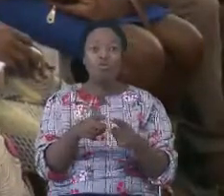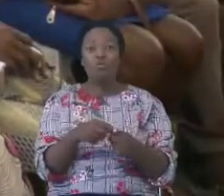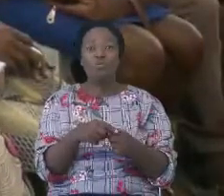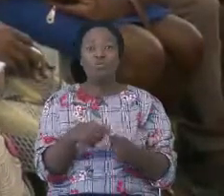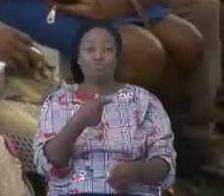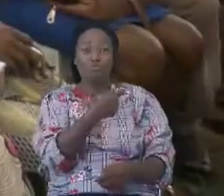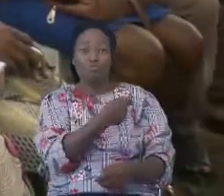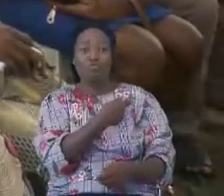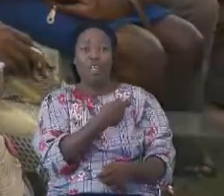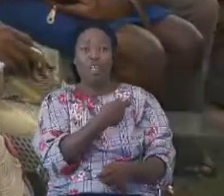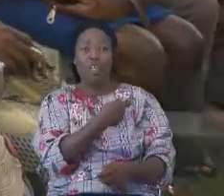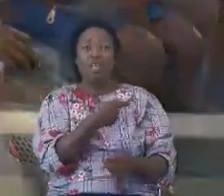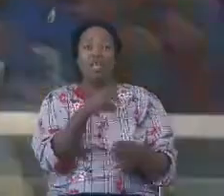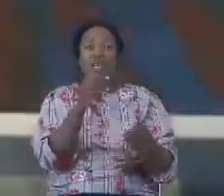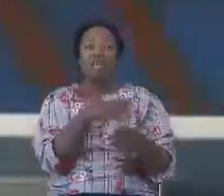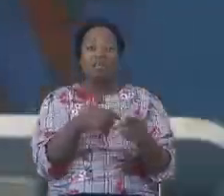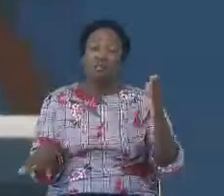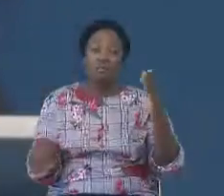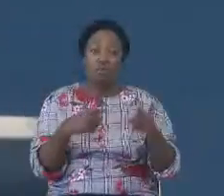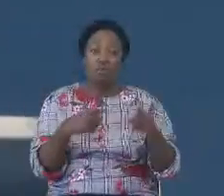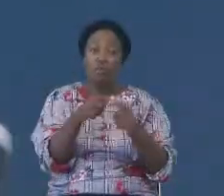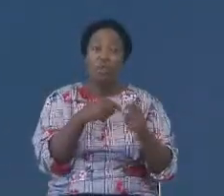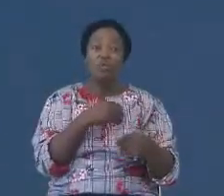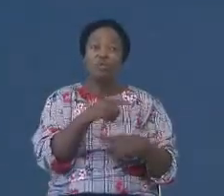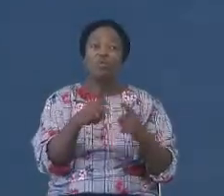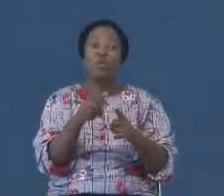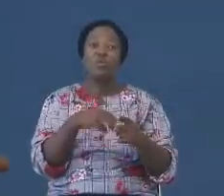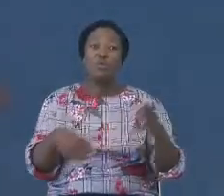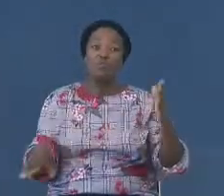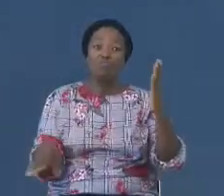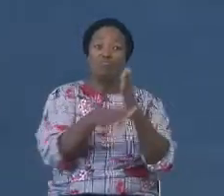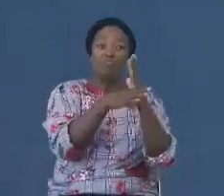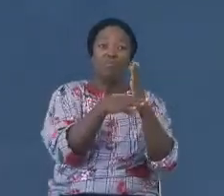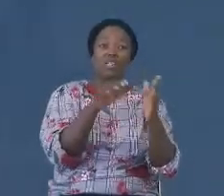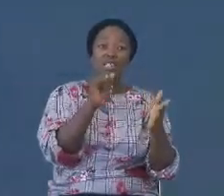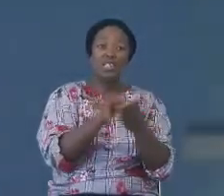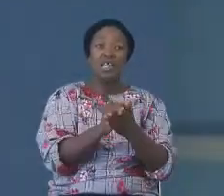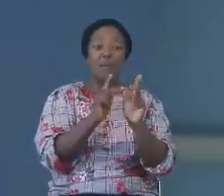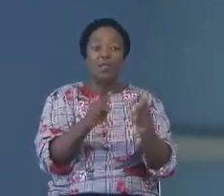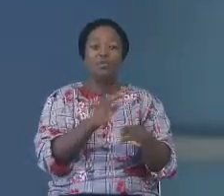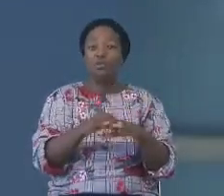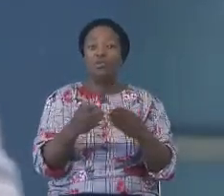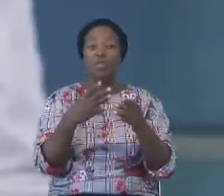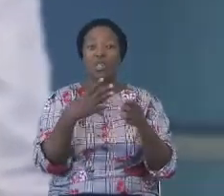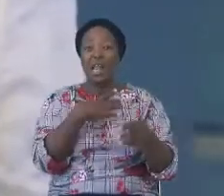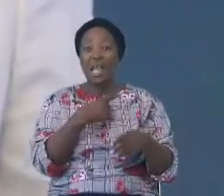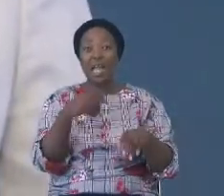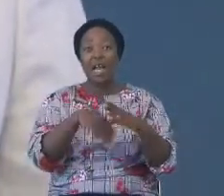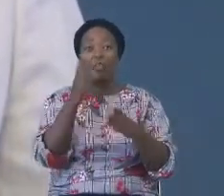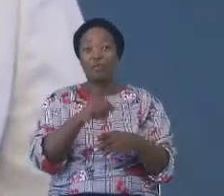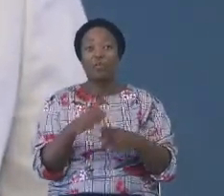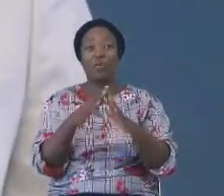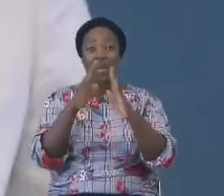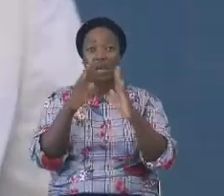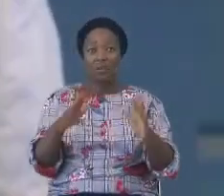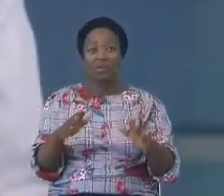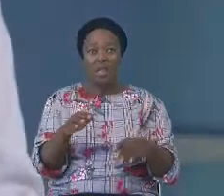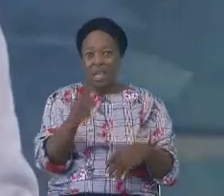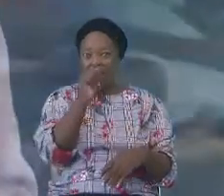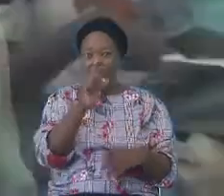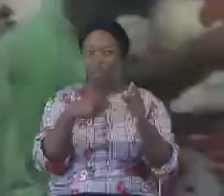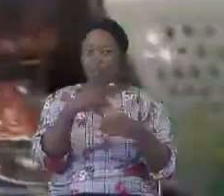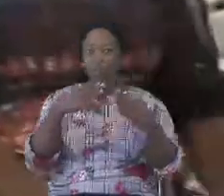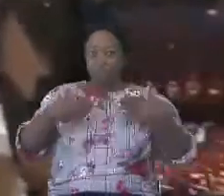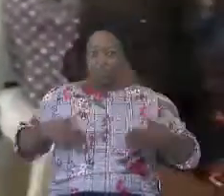remember, when you reject that unwanted tenant out of your